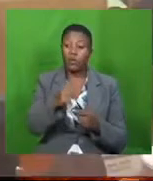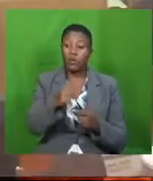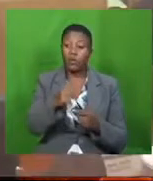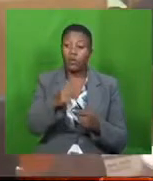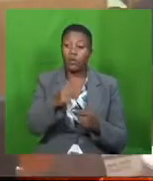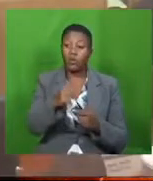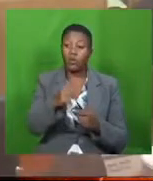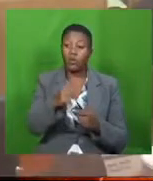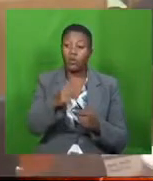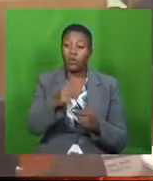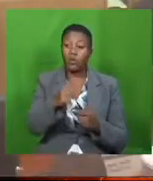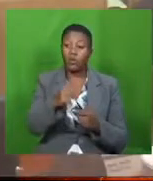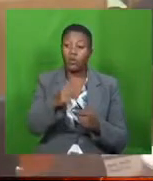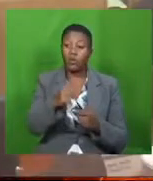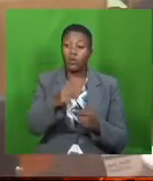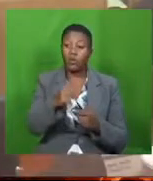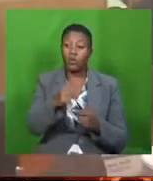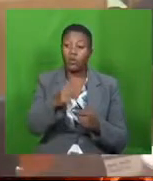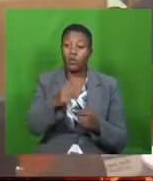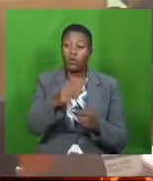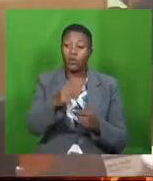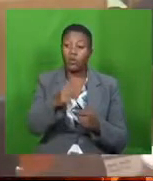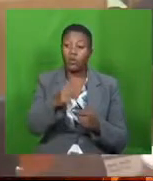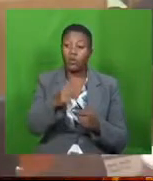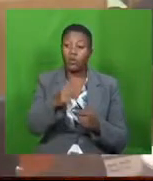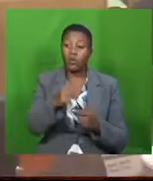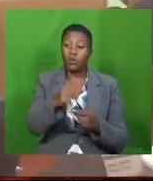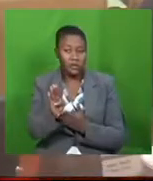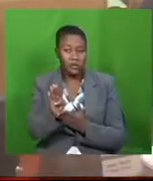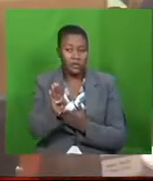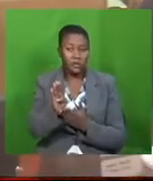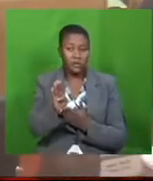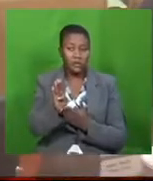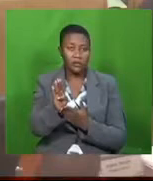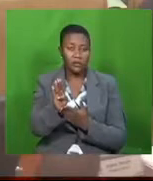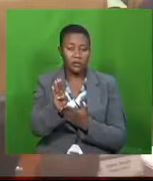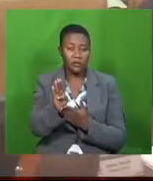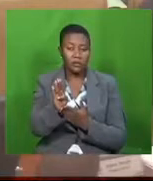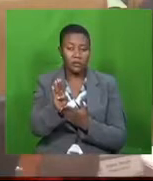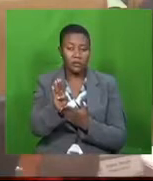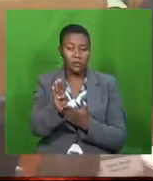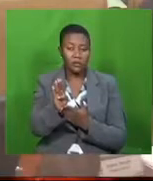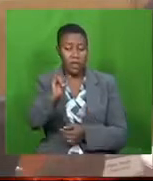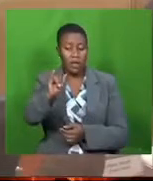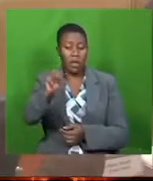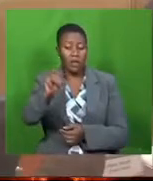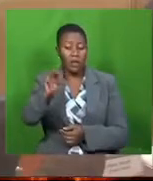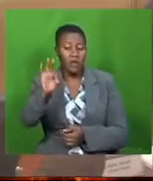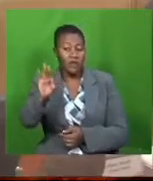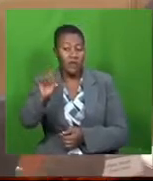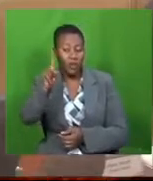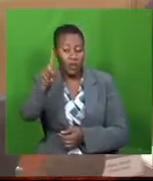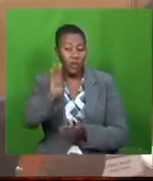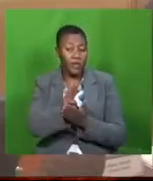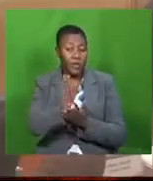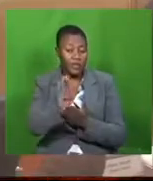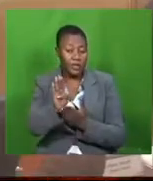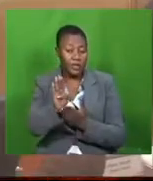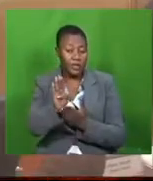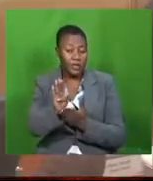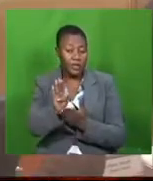saying no. Nanko Munis Kalibina, Omofan Shep, Omudia Mukina. Not a Nipa Yahoo, Omomania says